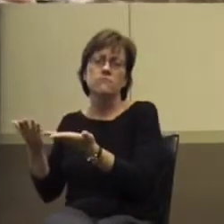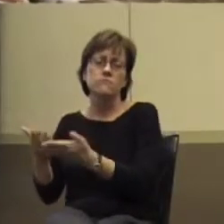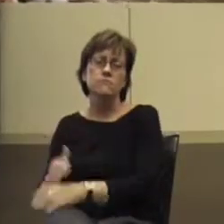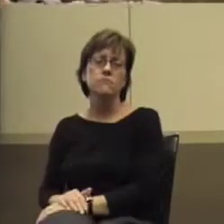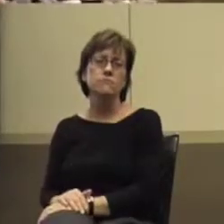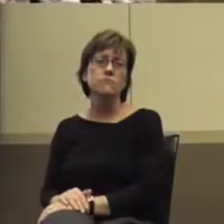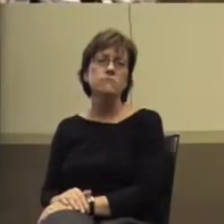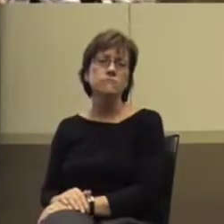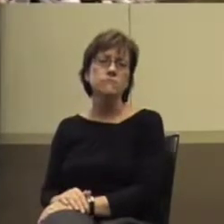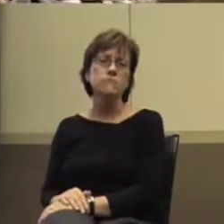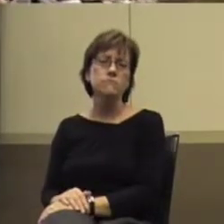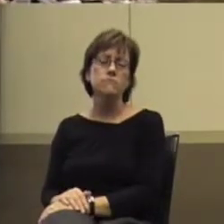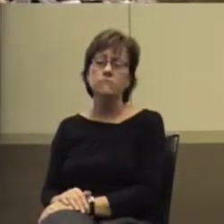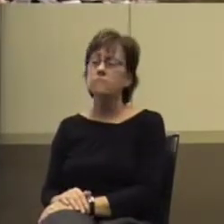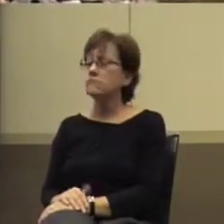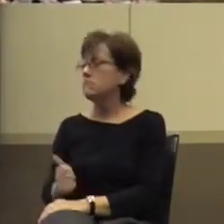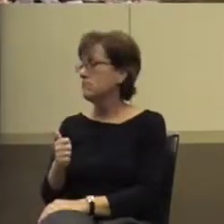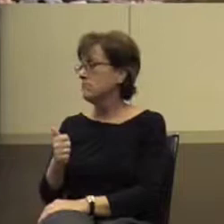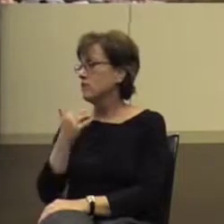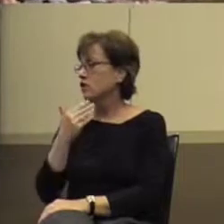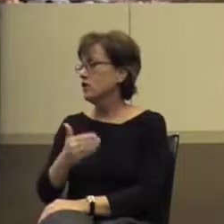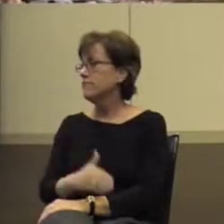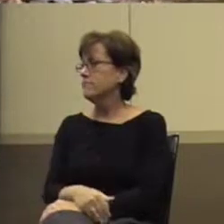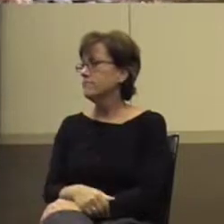Okay, good.